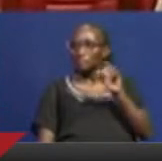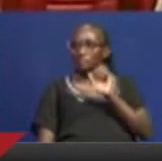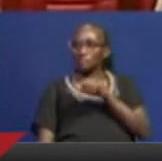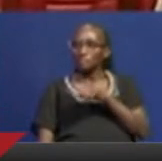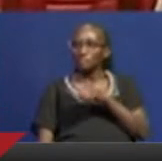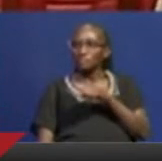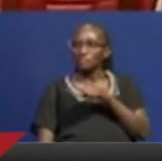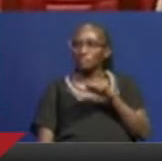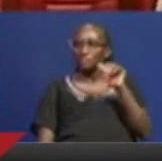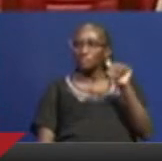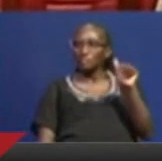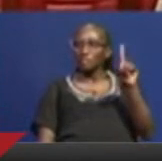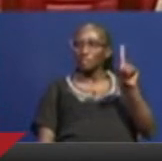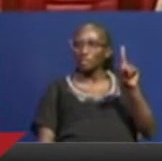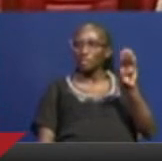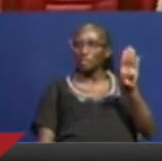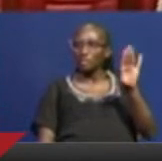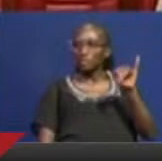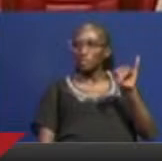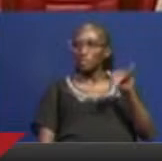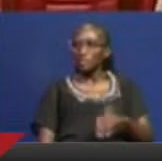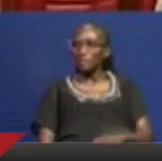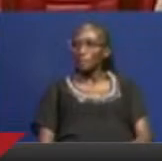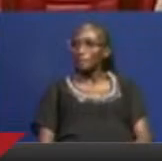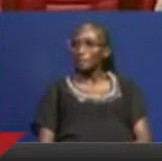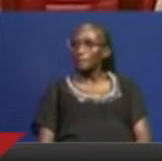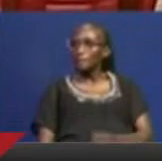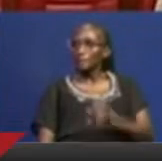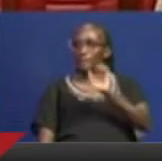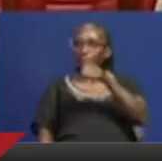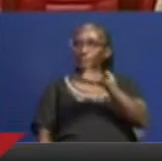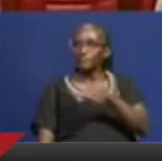Lafe Abdirahman Mohammed Abdi.